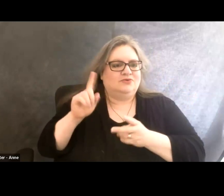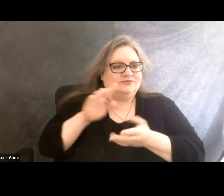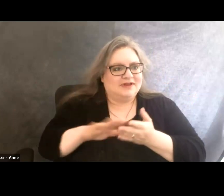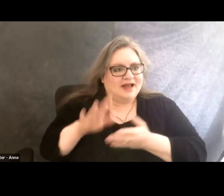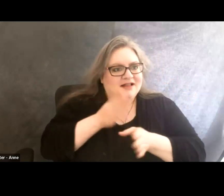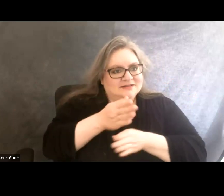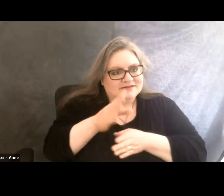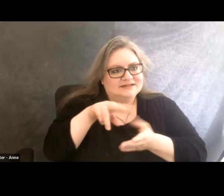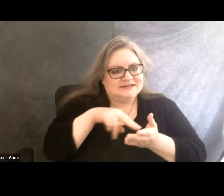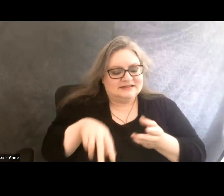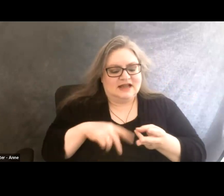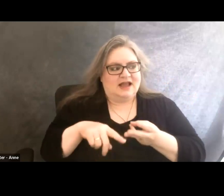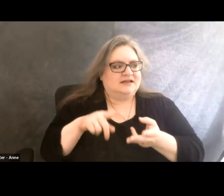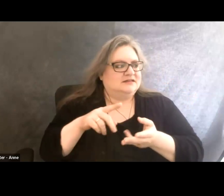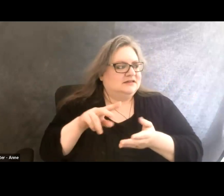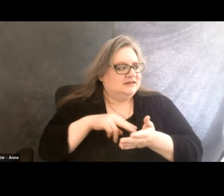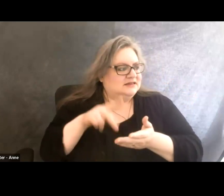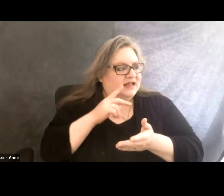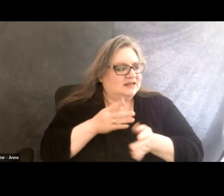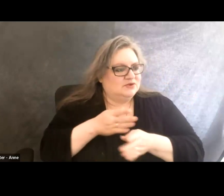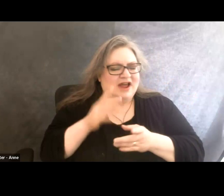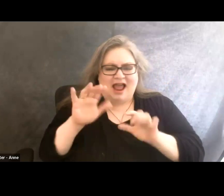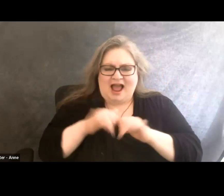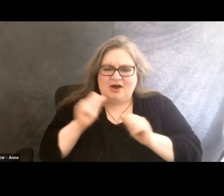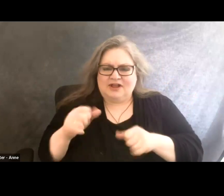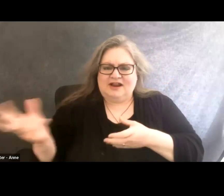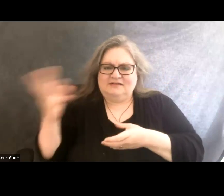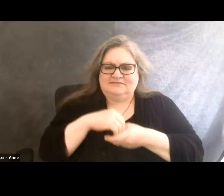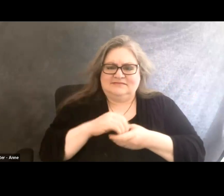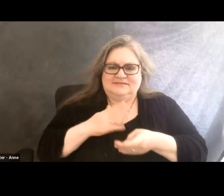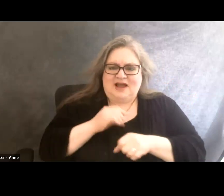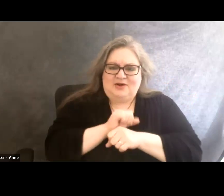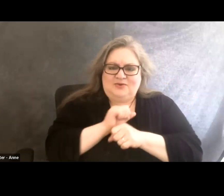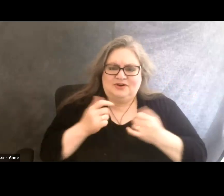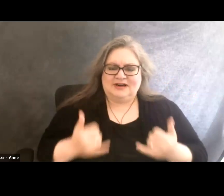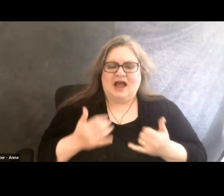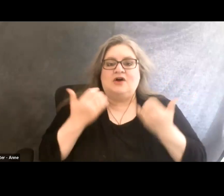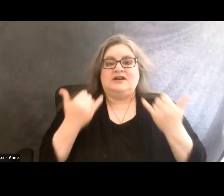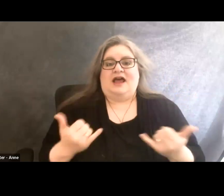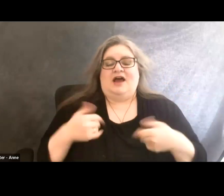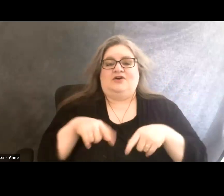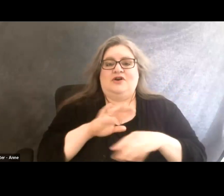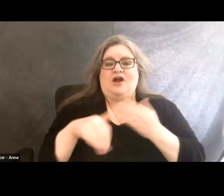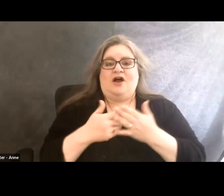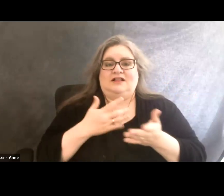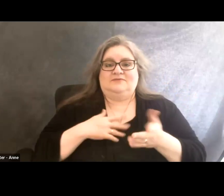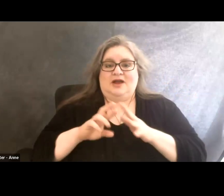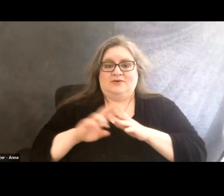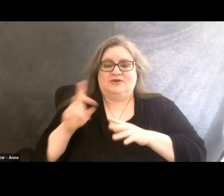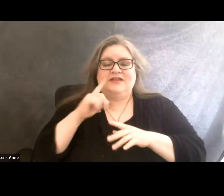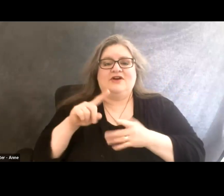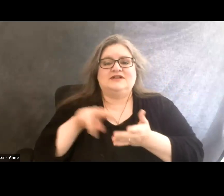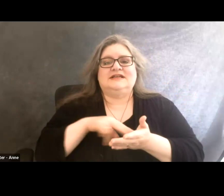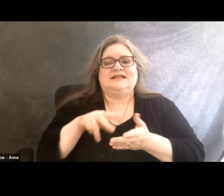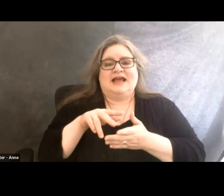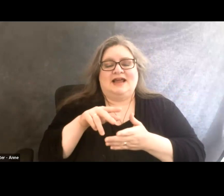years. How can I infuse this into my work? And so now at all of my retreats, there's a whole dance practice